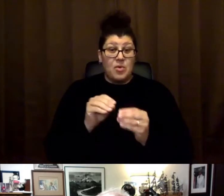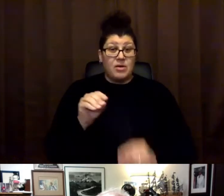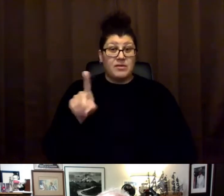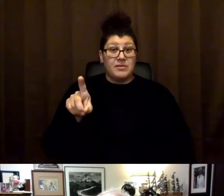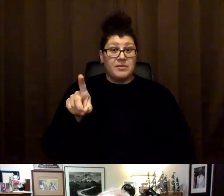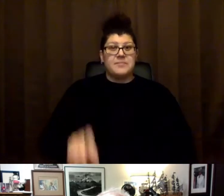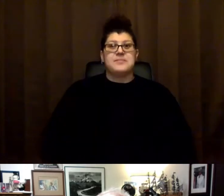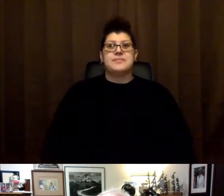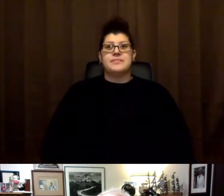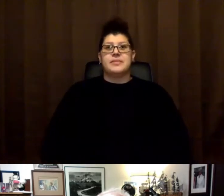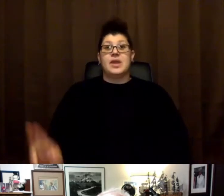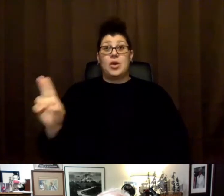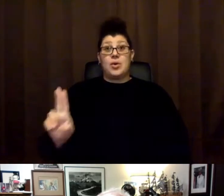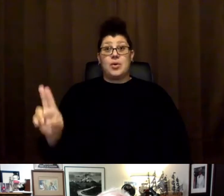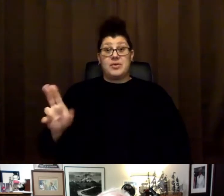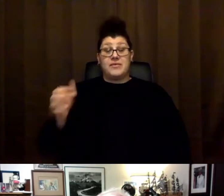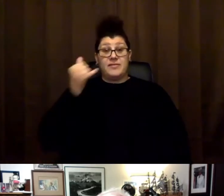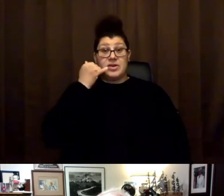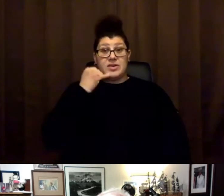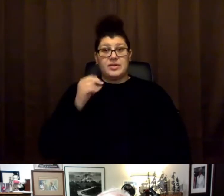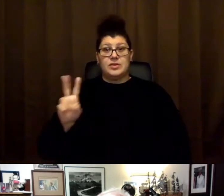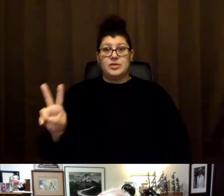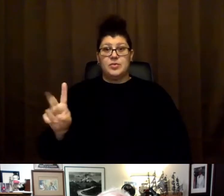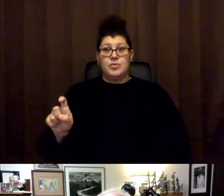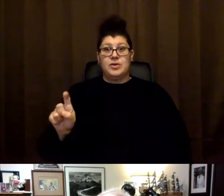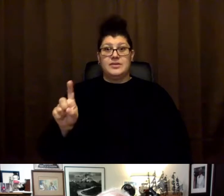Urbana phone number is